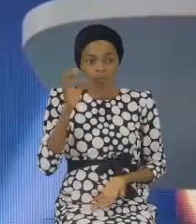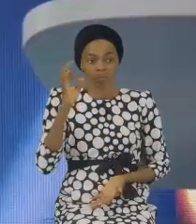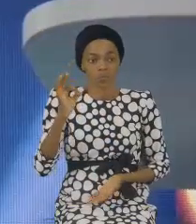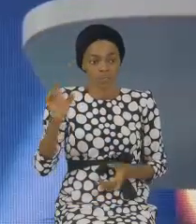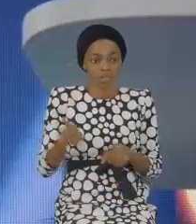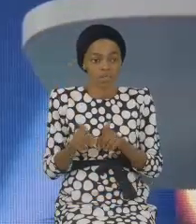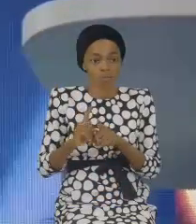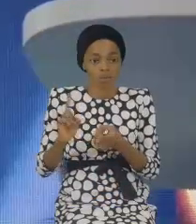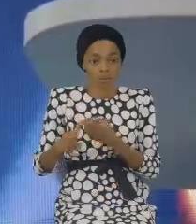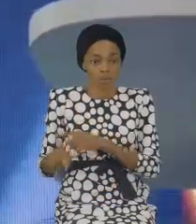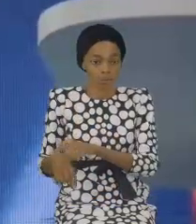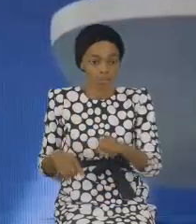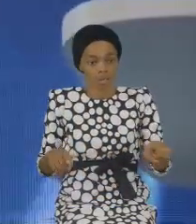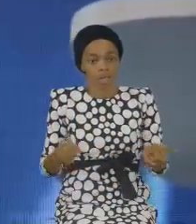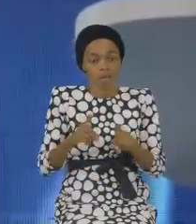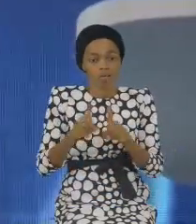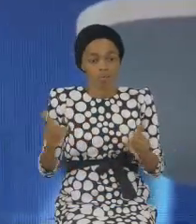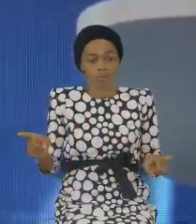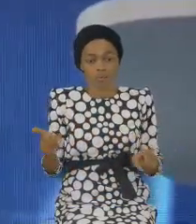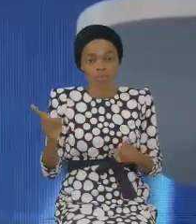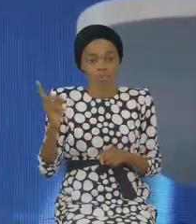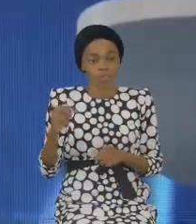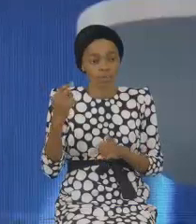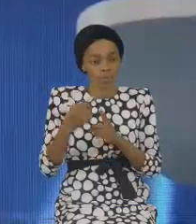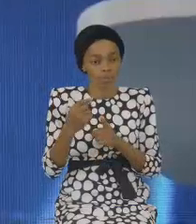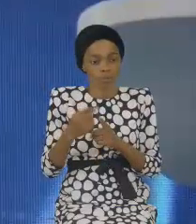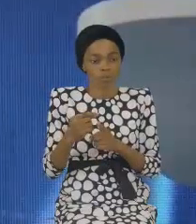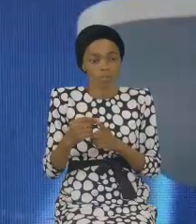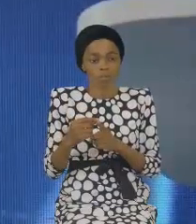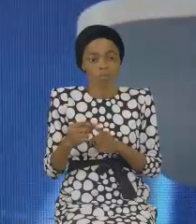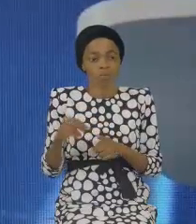as unto them. But the word preached did not profit